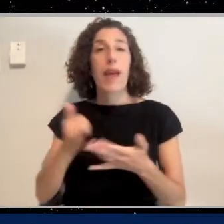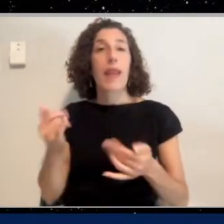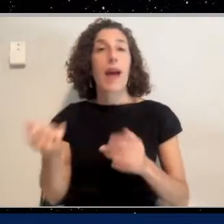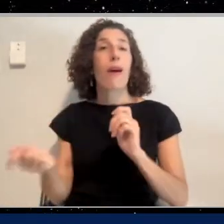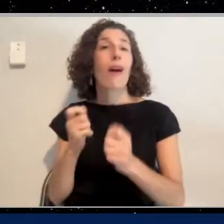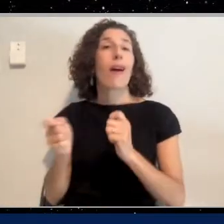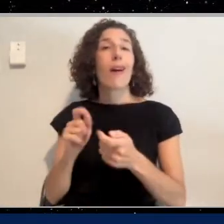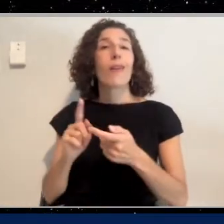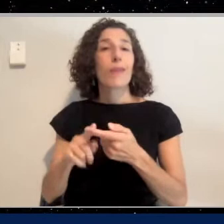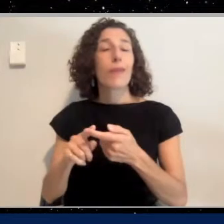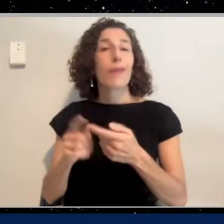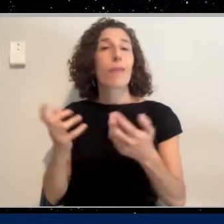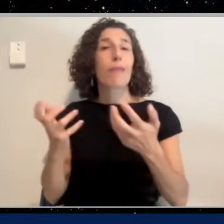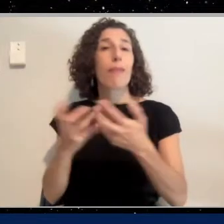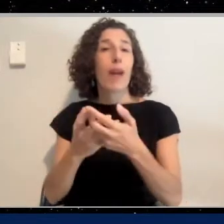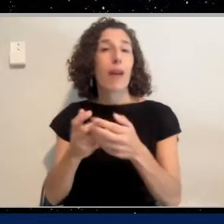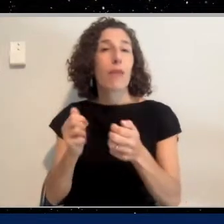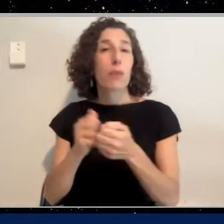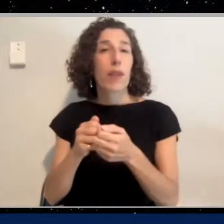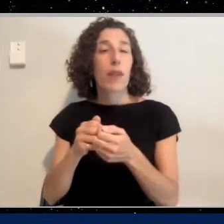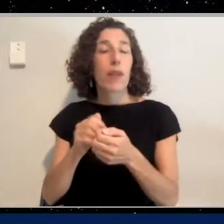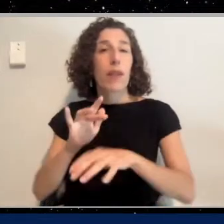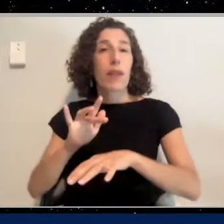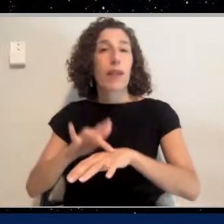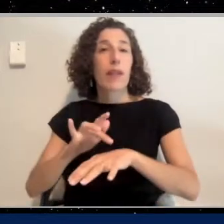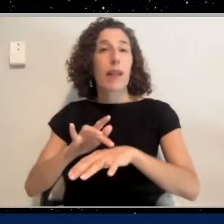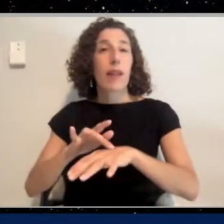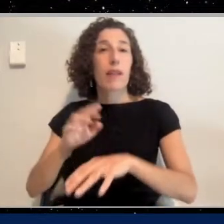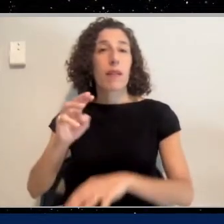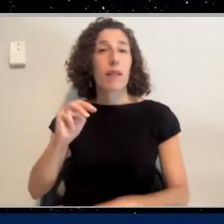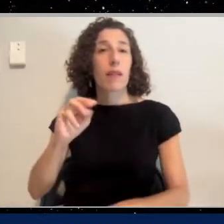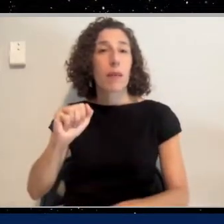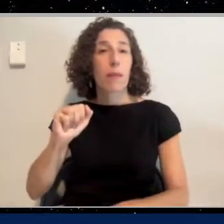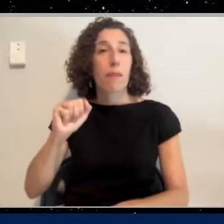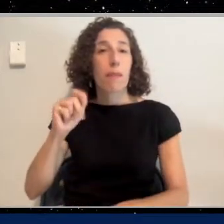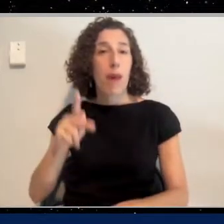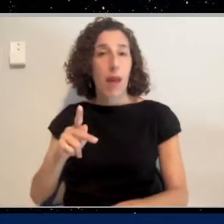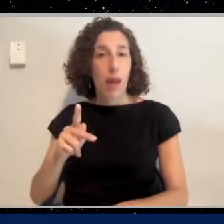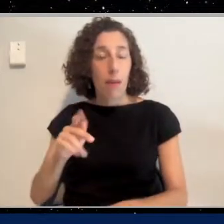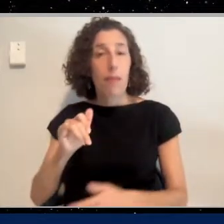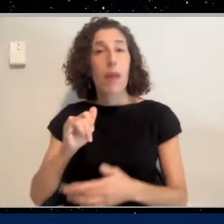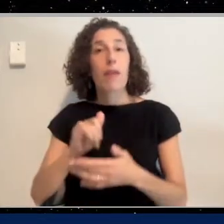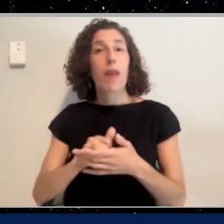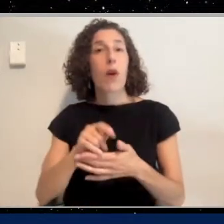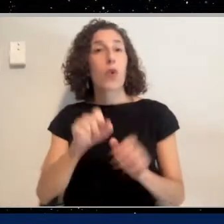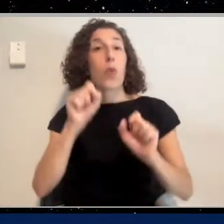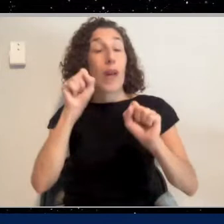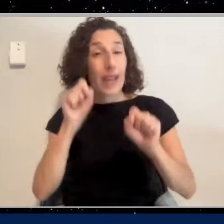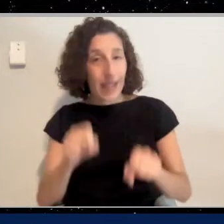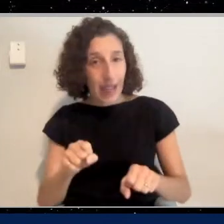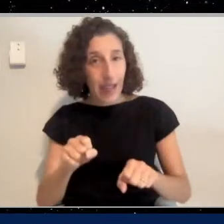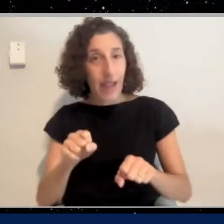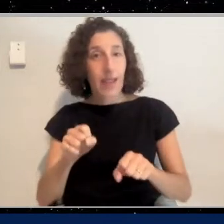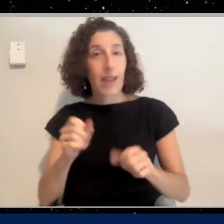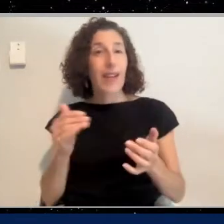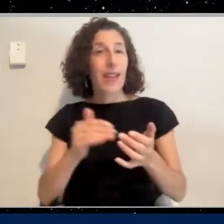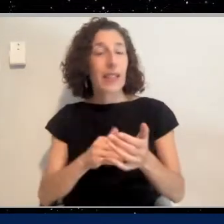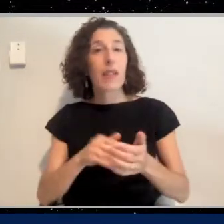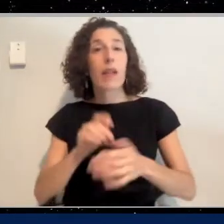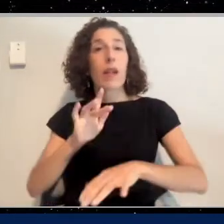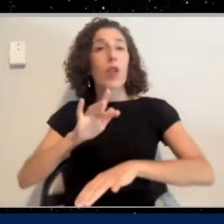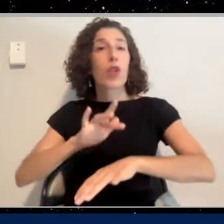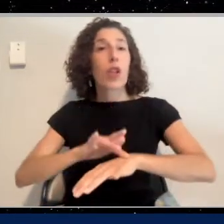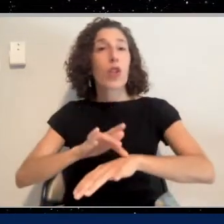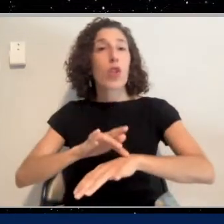exhibit to describe this space as it is within the ship. Which also